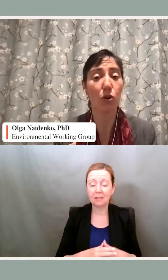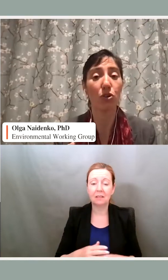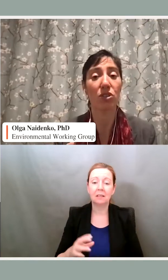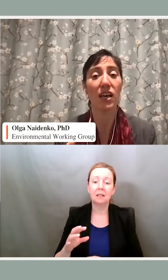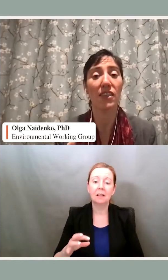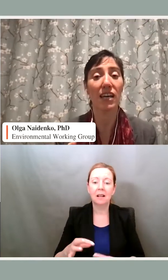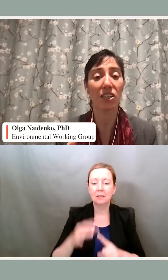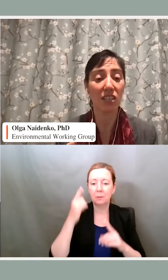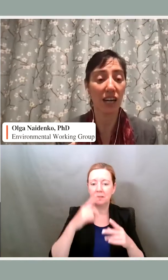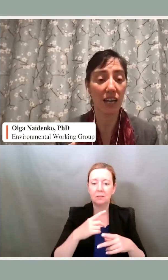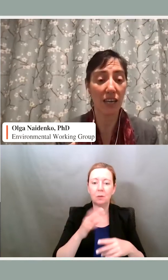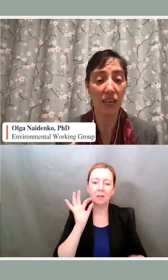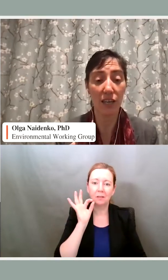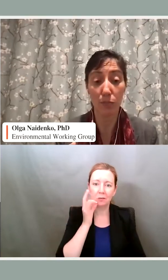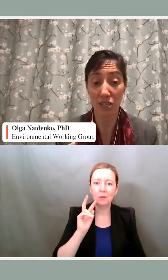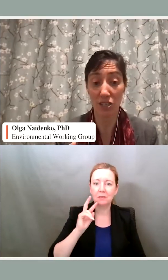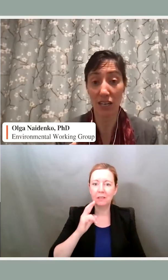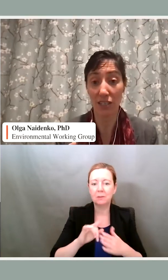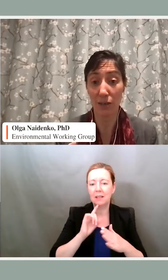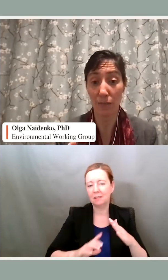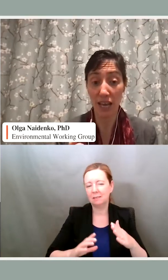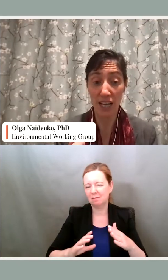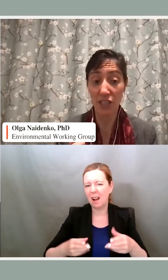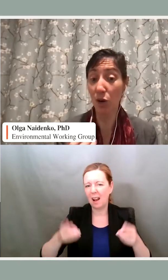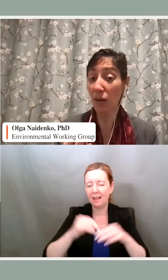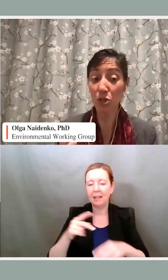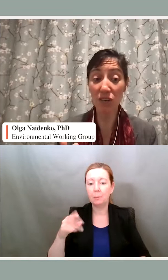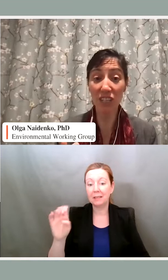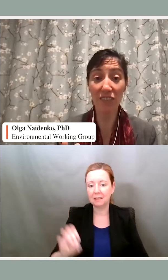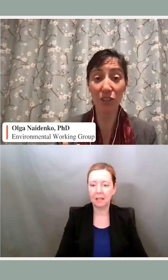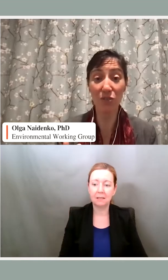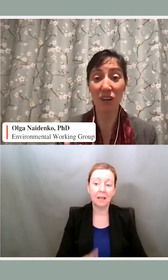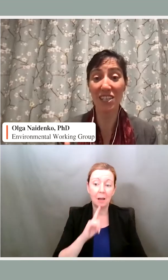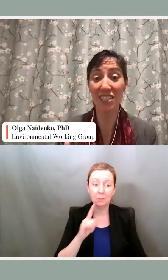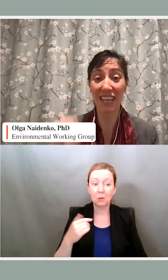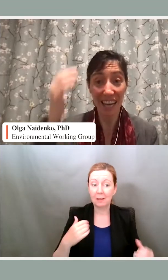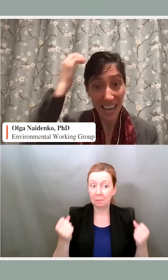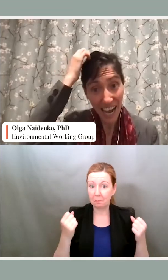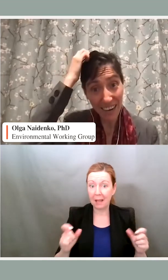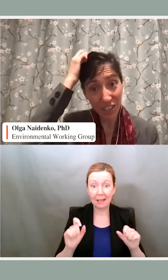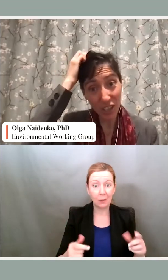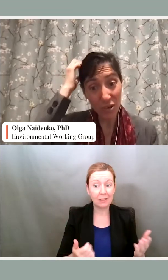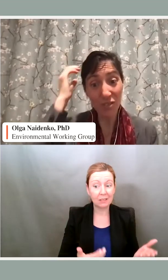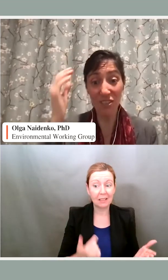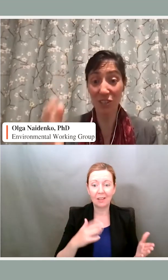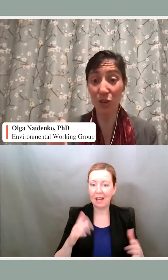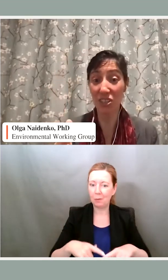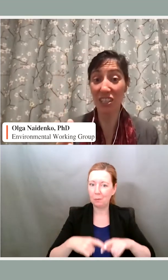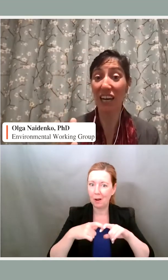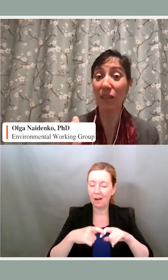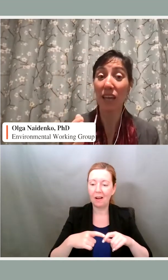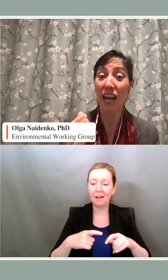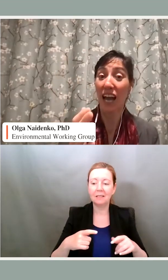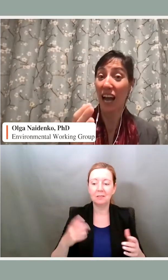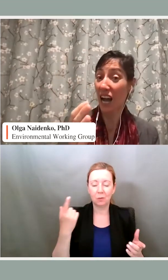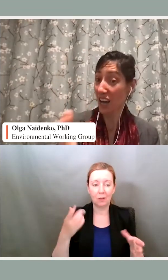for produce that is high in pesticides. So I'm sure we'll have lots of questions there. I will close with this closing